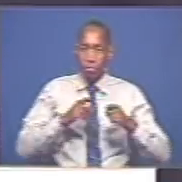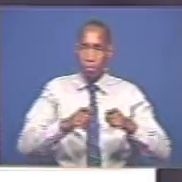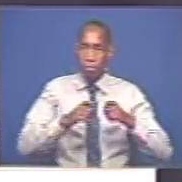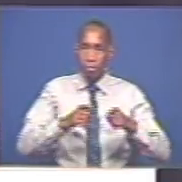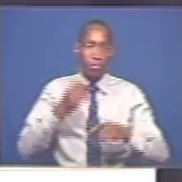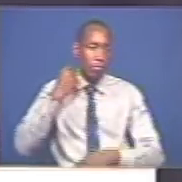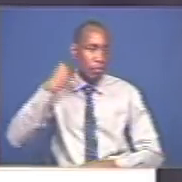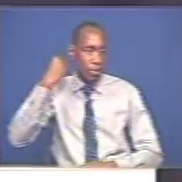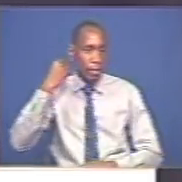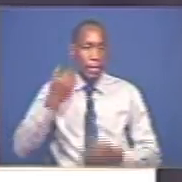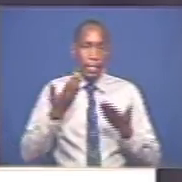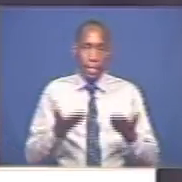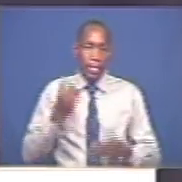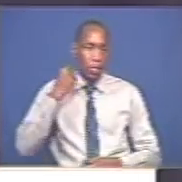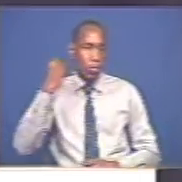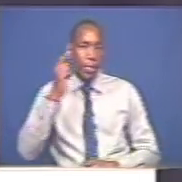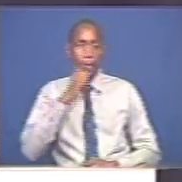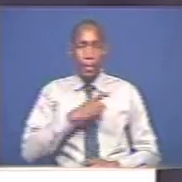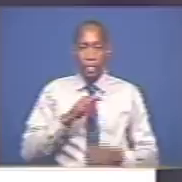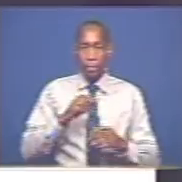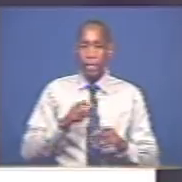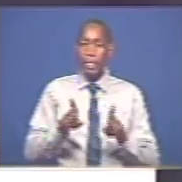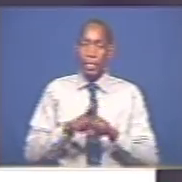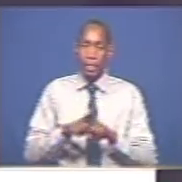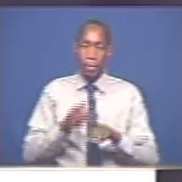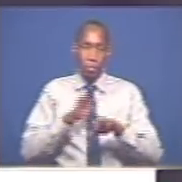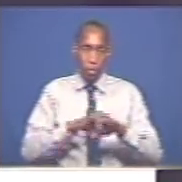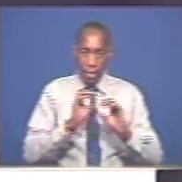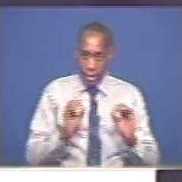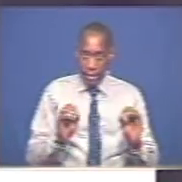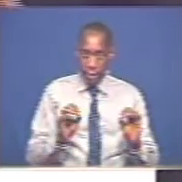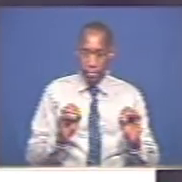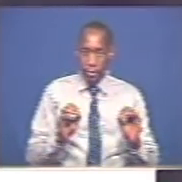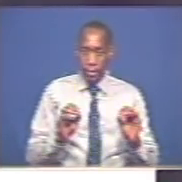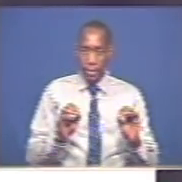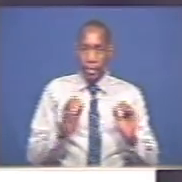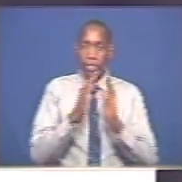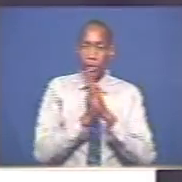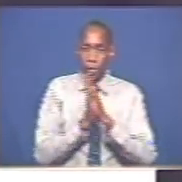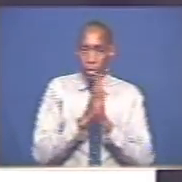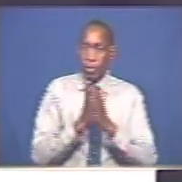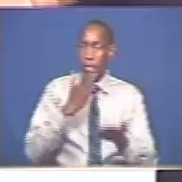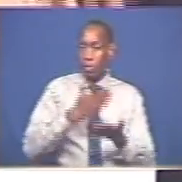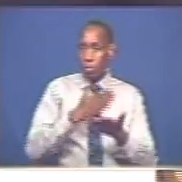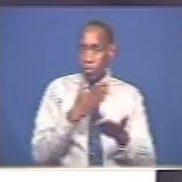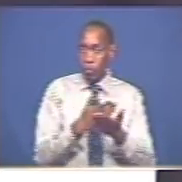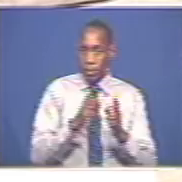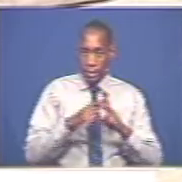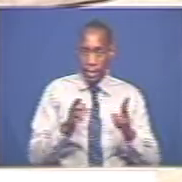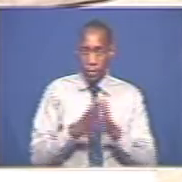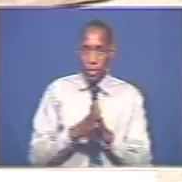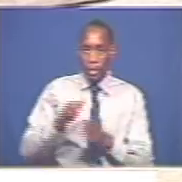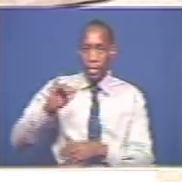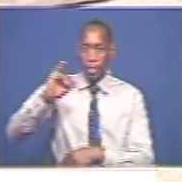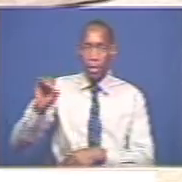is, he already committed suicide. And it's a sad thing and the big mystery. So let's talk about the stories, the real stories. And I'll begin with you, Joseph,